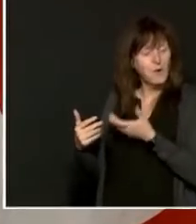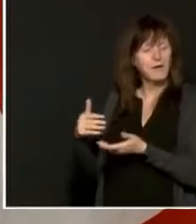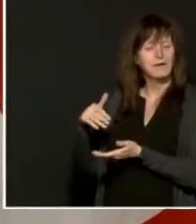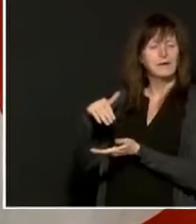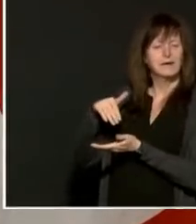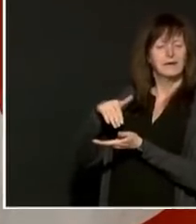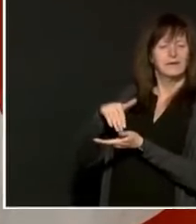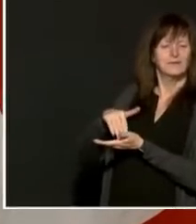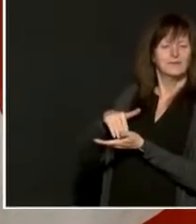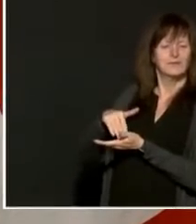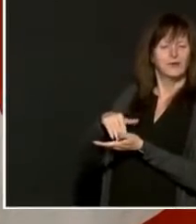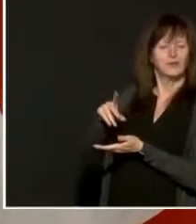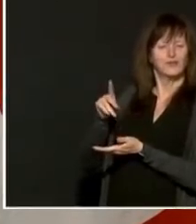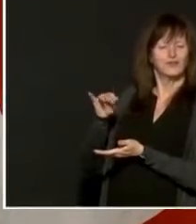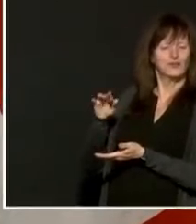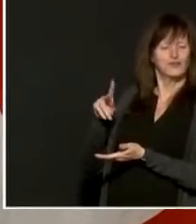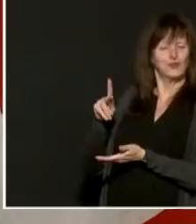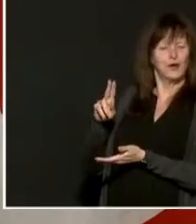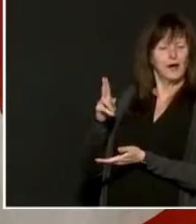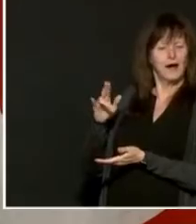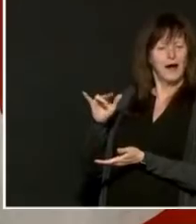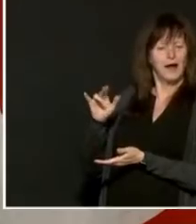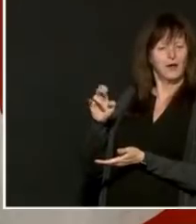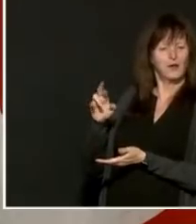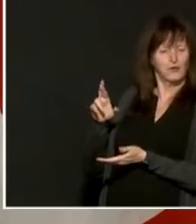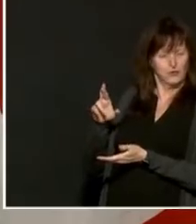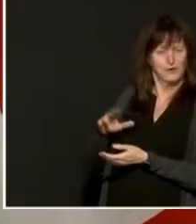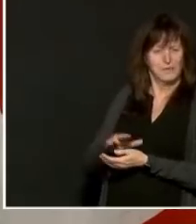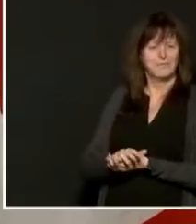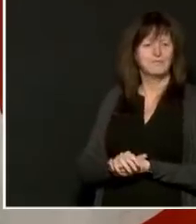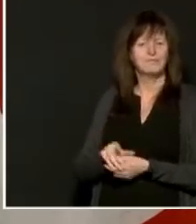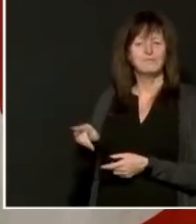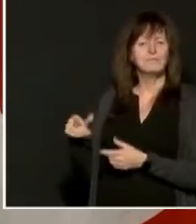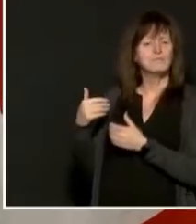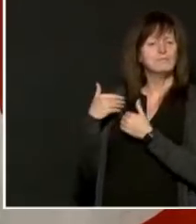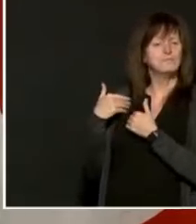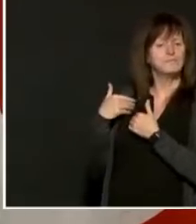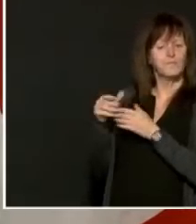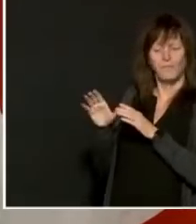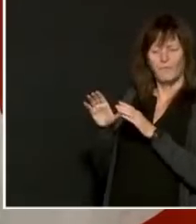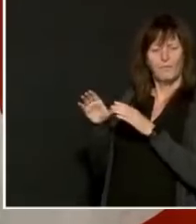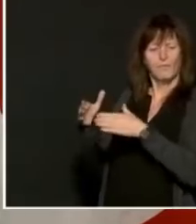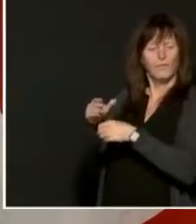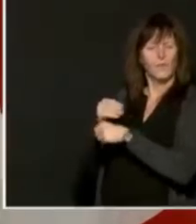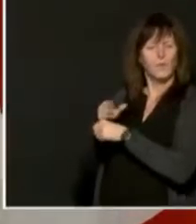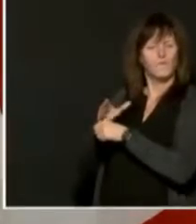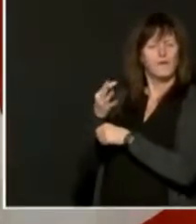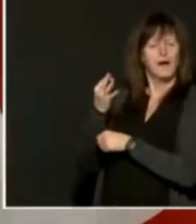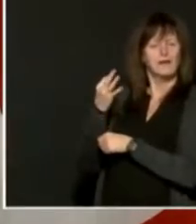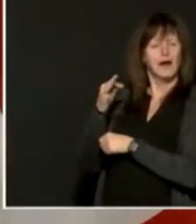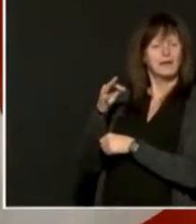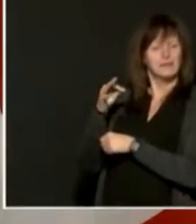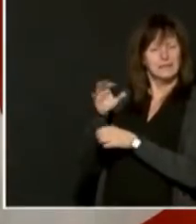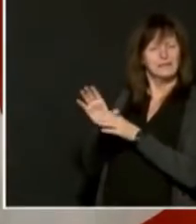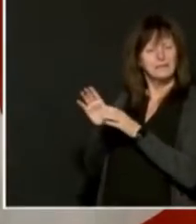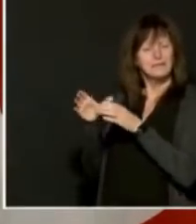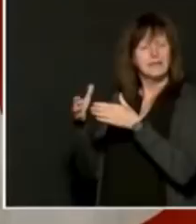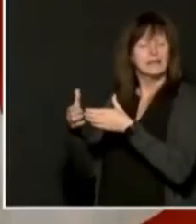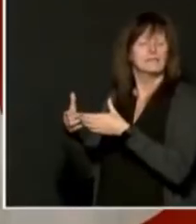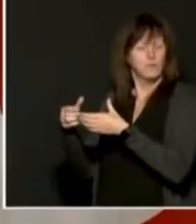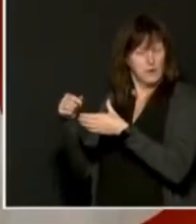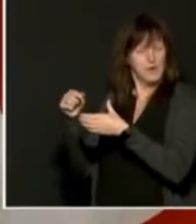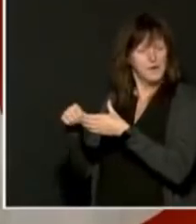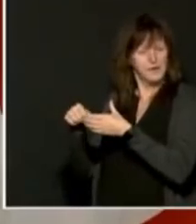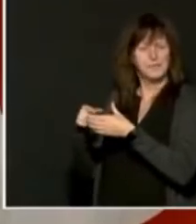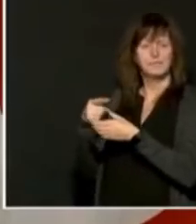COVID-19 Vaccine Distribution Task Force member and coordinator of the provincial outbreak response, as well as